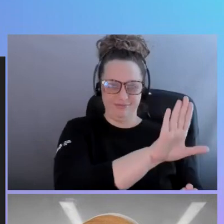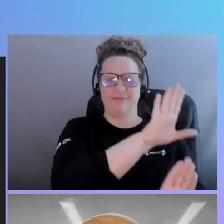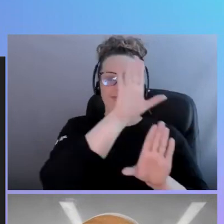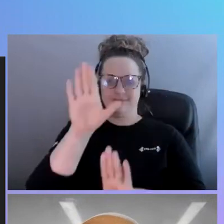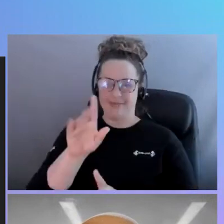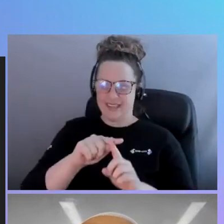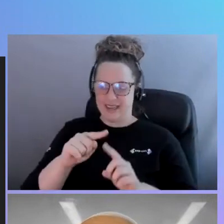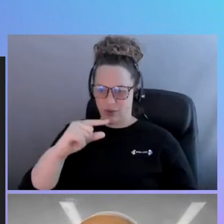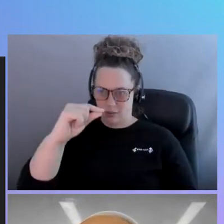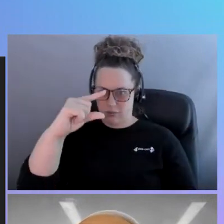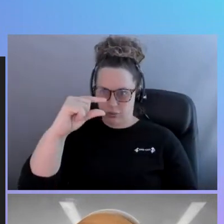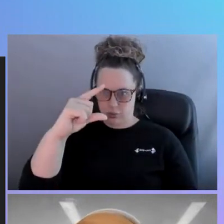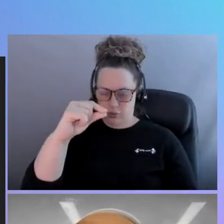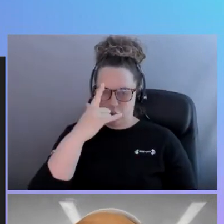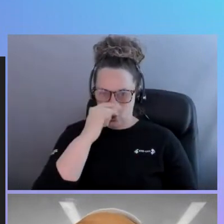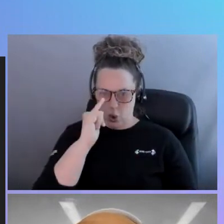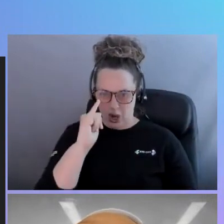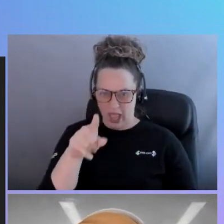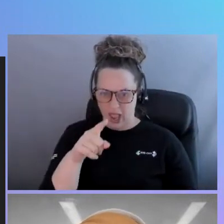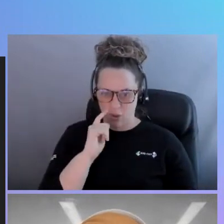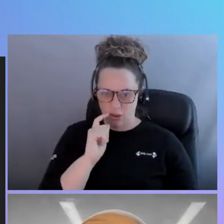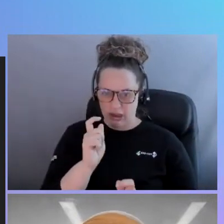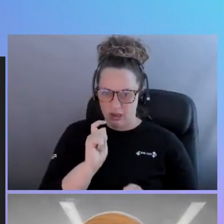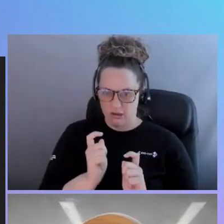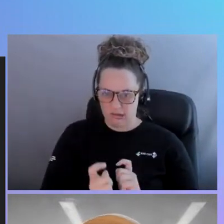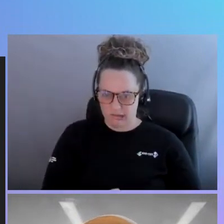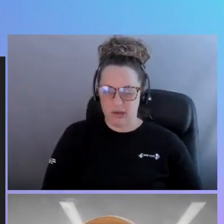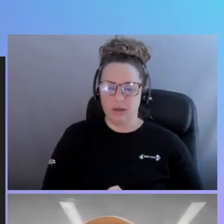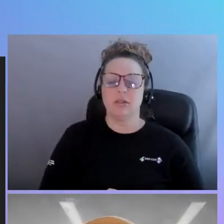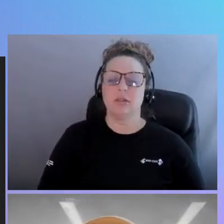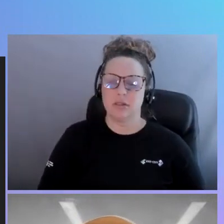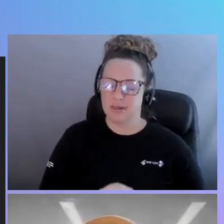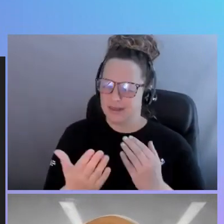configure. So